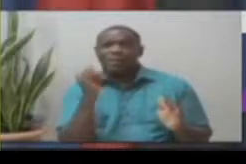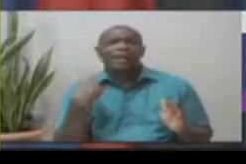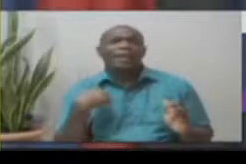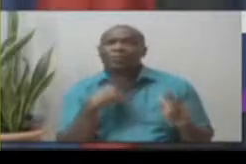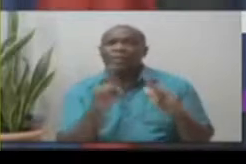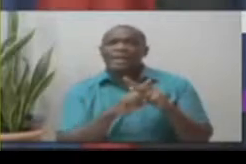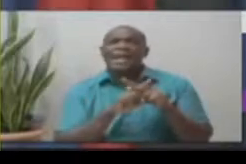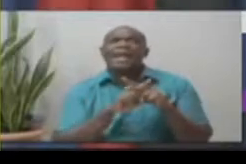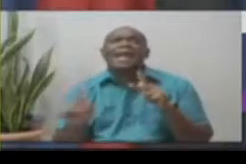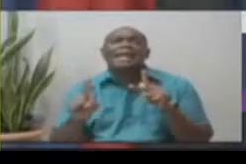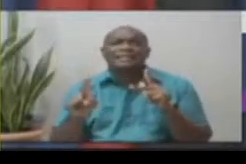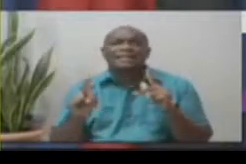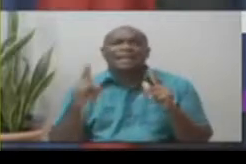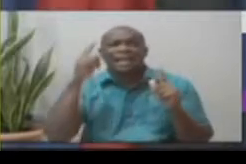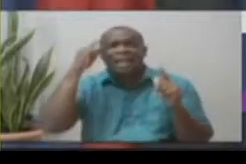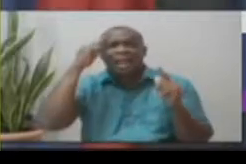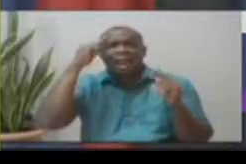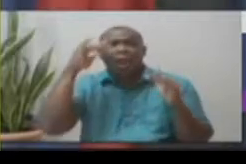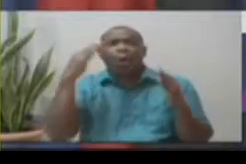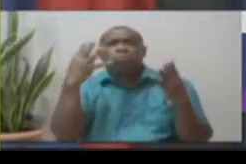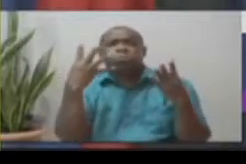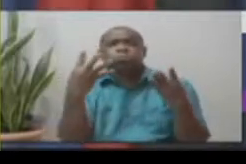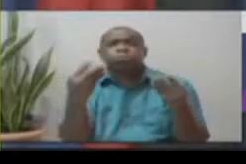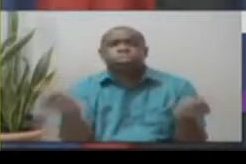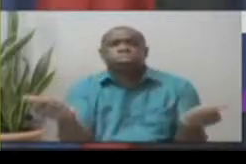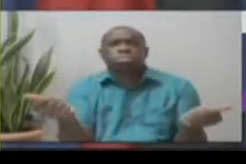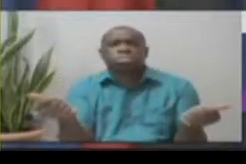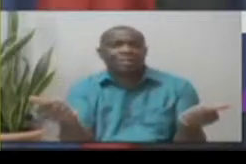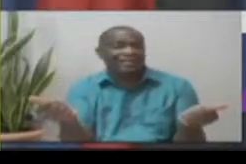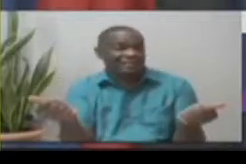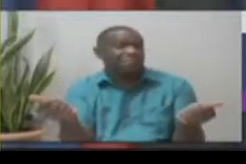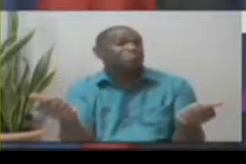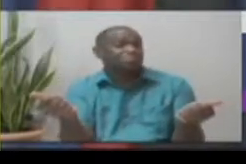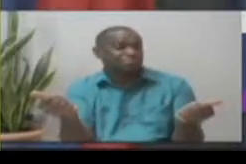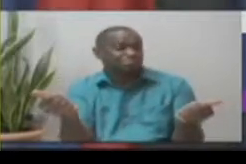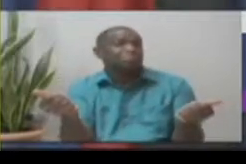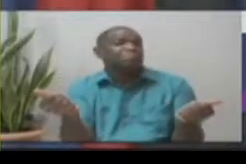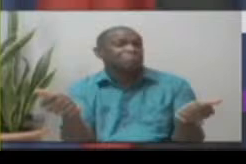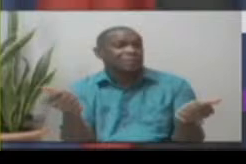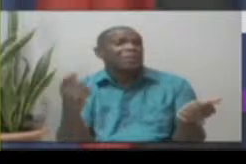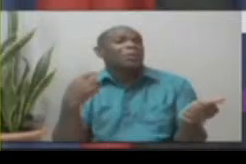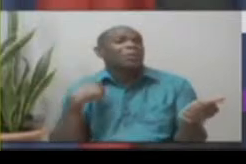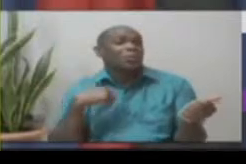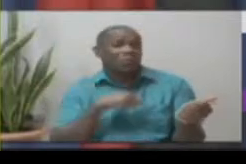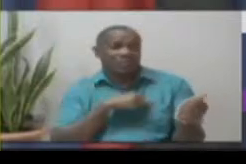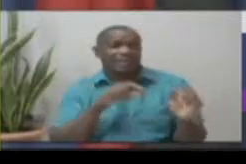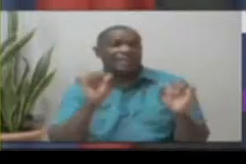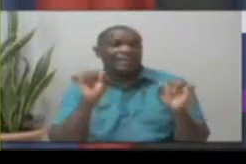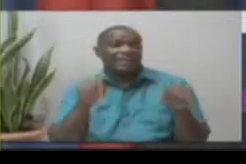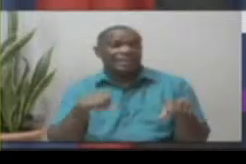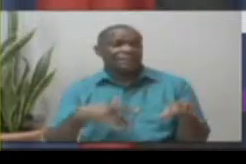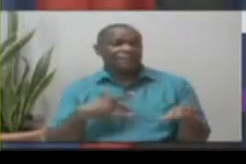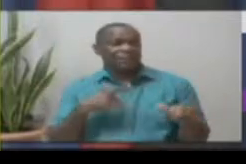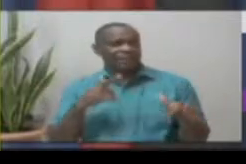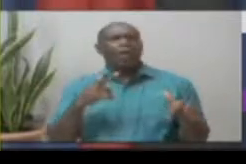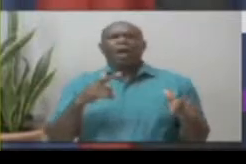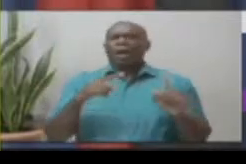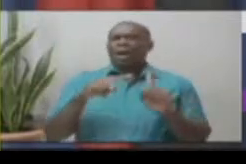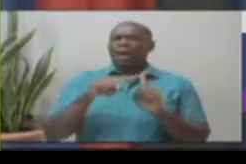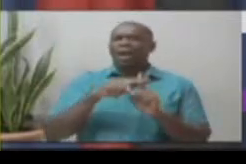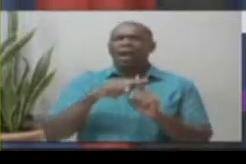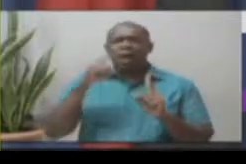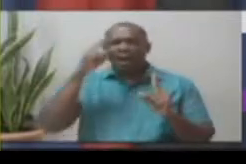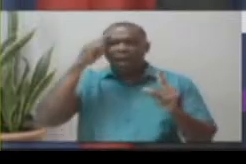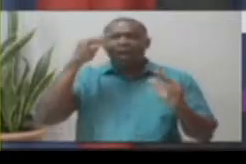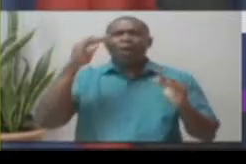hope. We can shift our policy quite considerably. Because in the absence of vaccines or